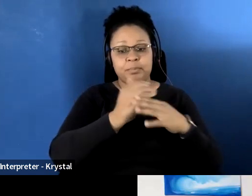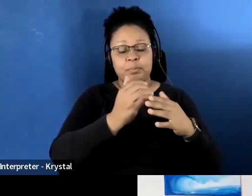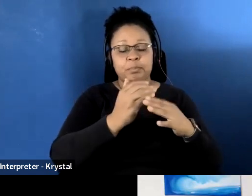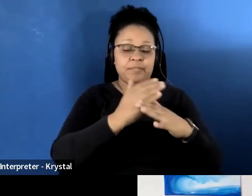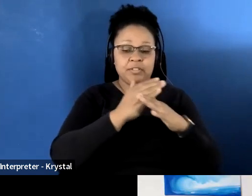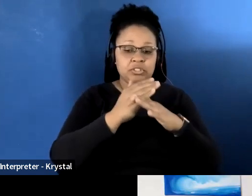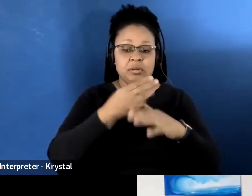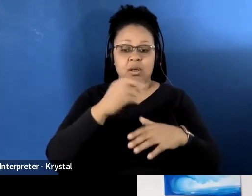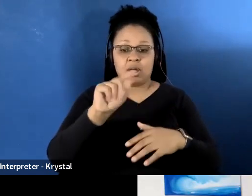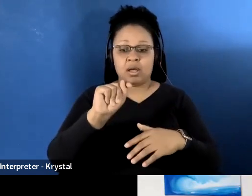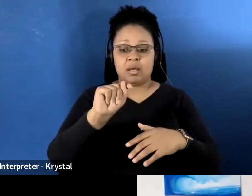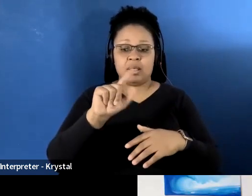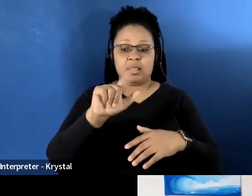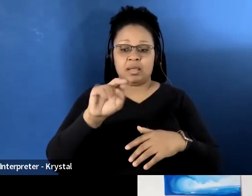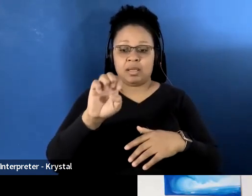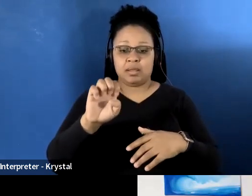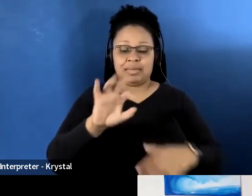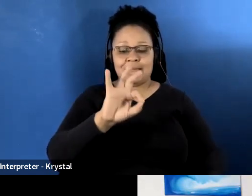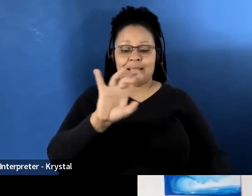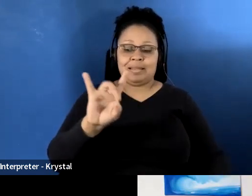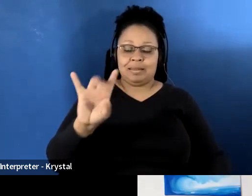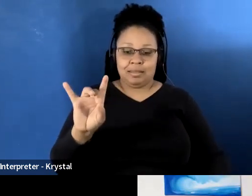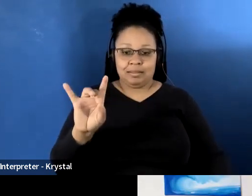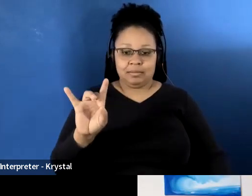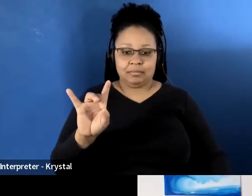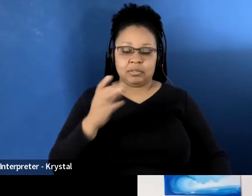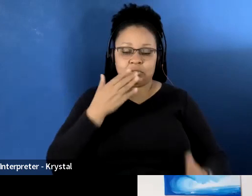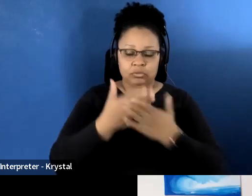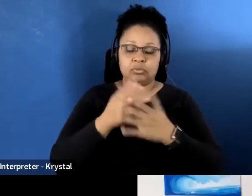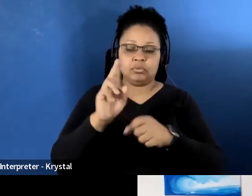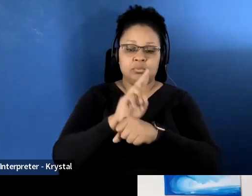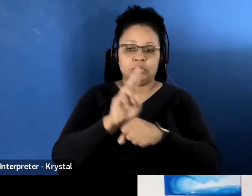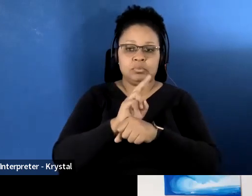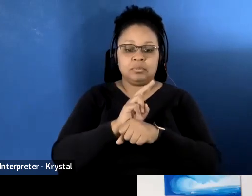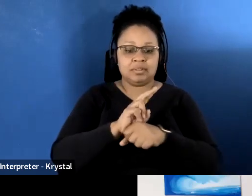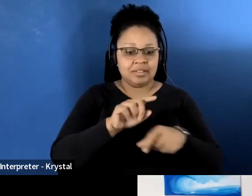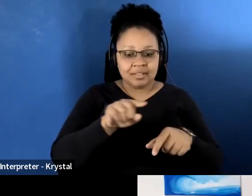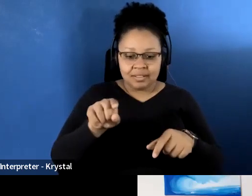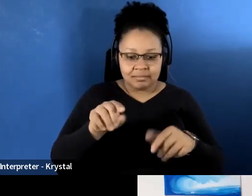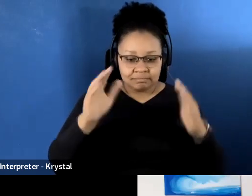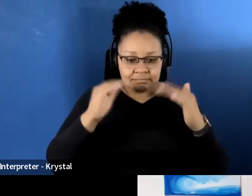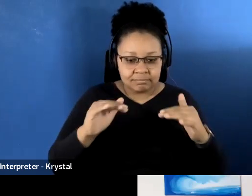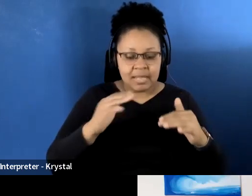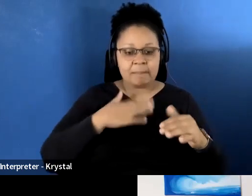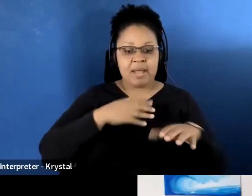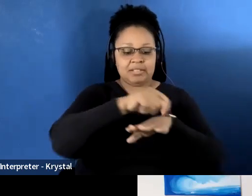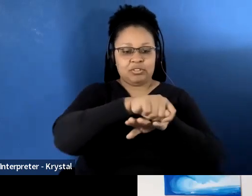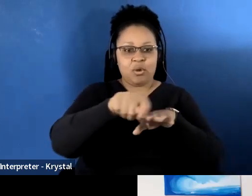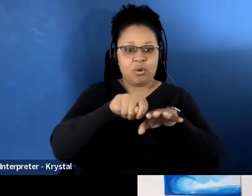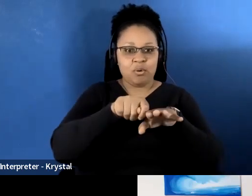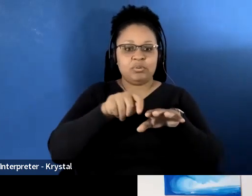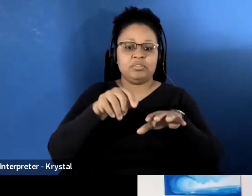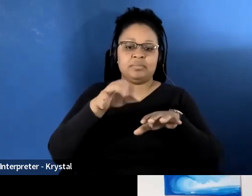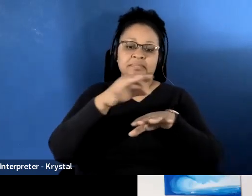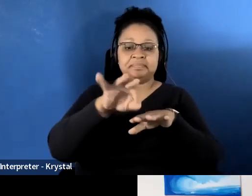And that is a good resource. And I get my toes done and I drive in the car listening to